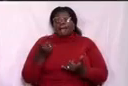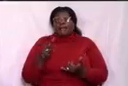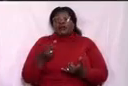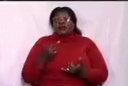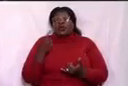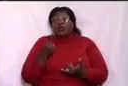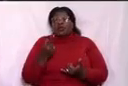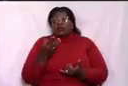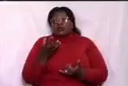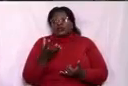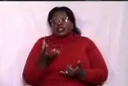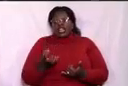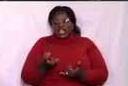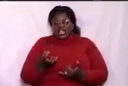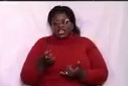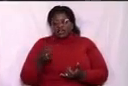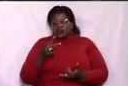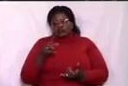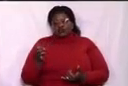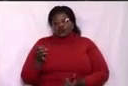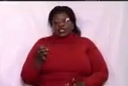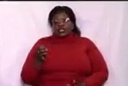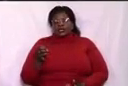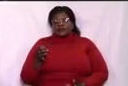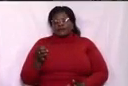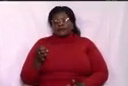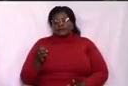only select only 20.